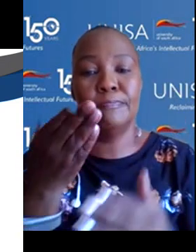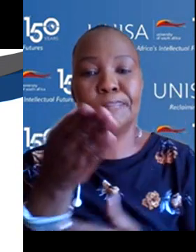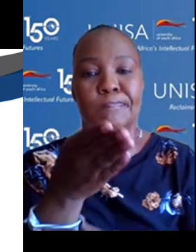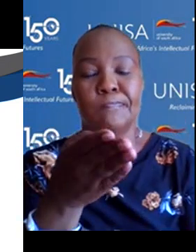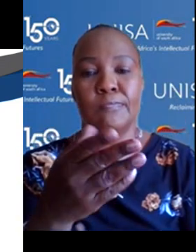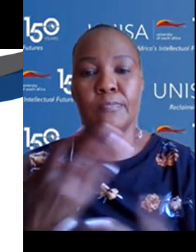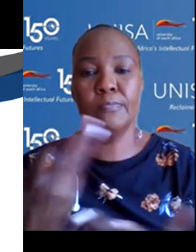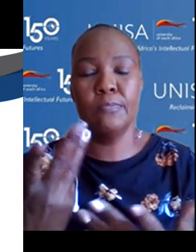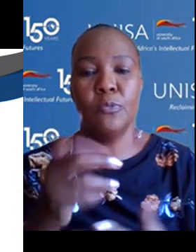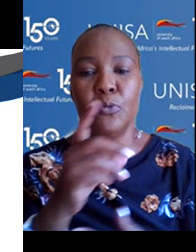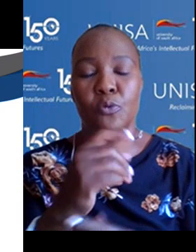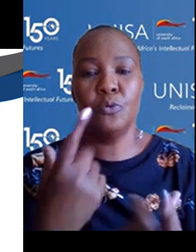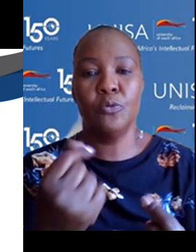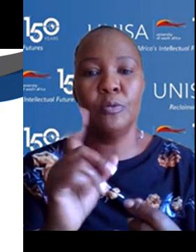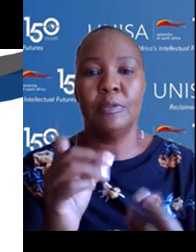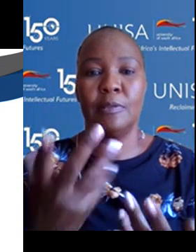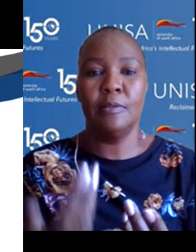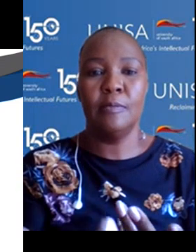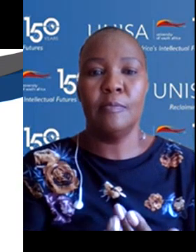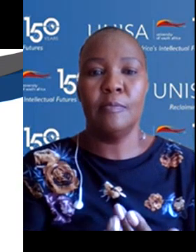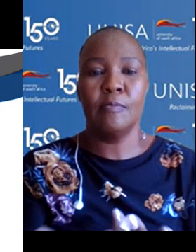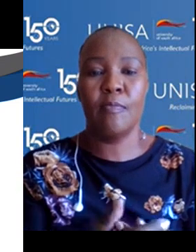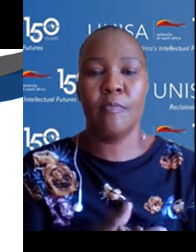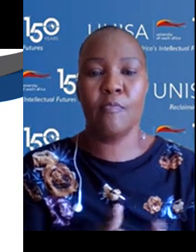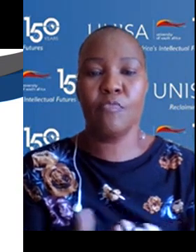camera. We have it